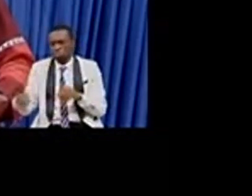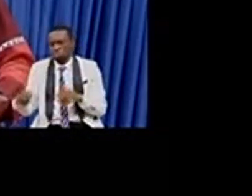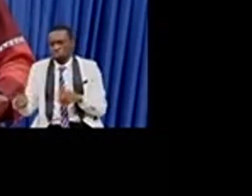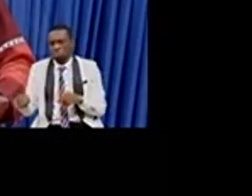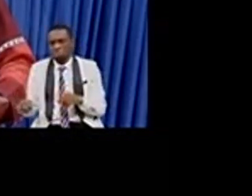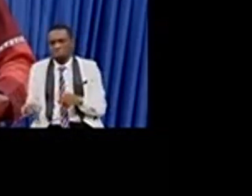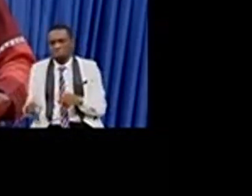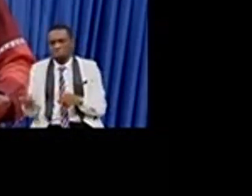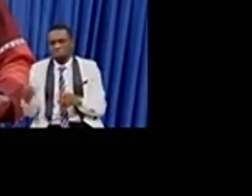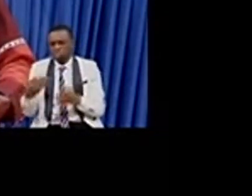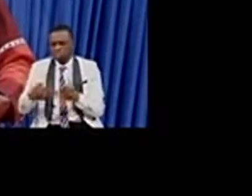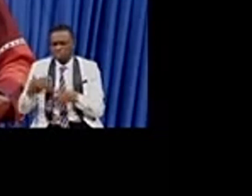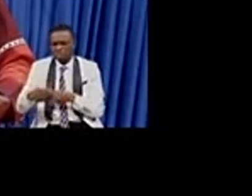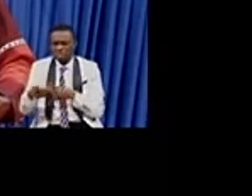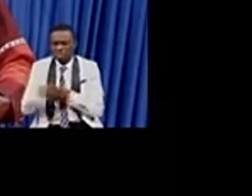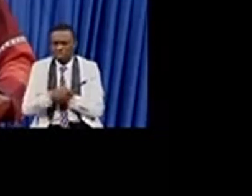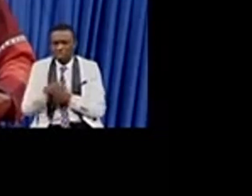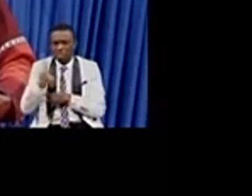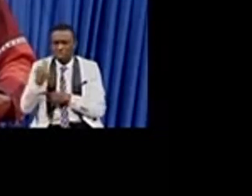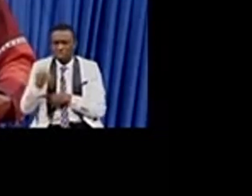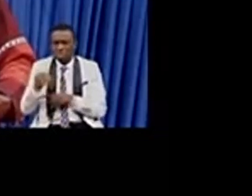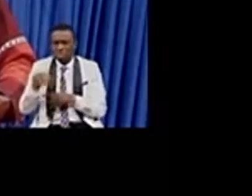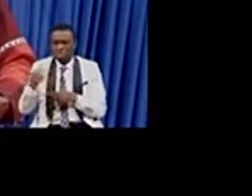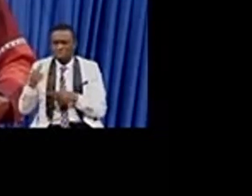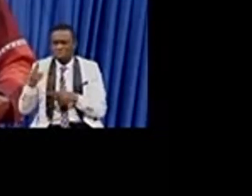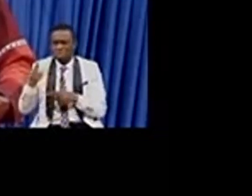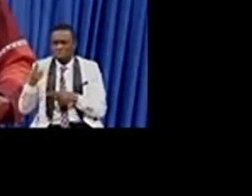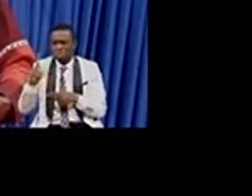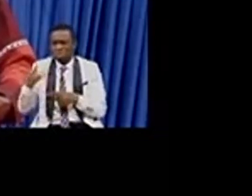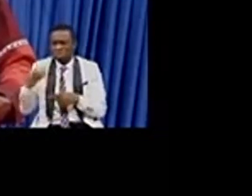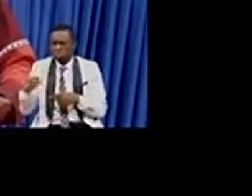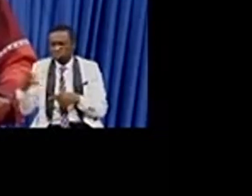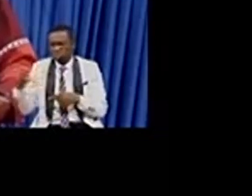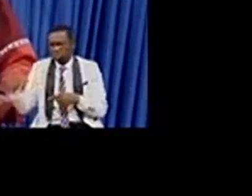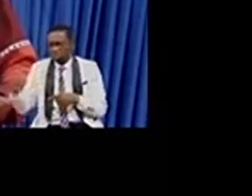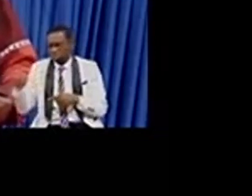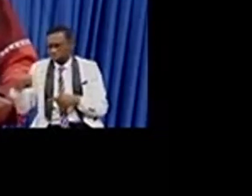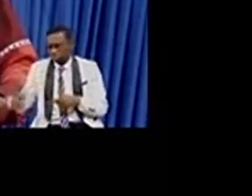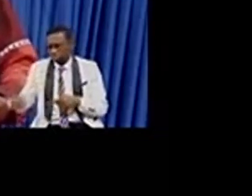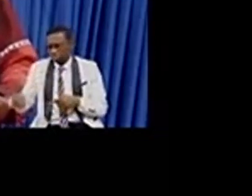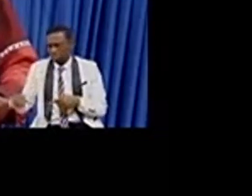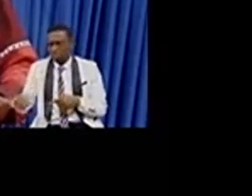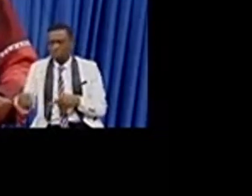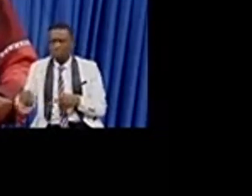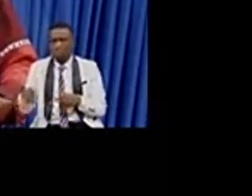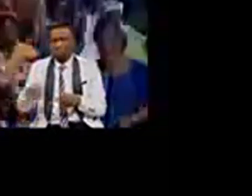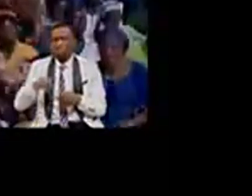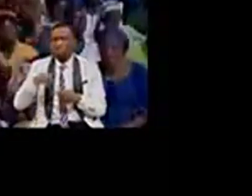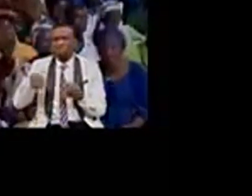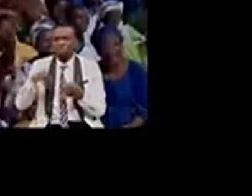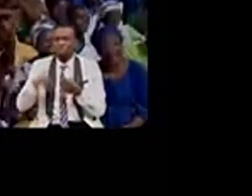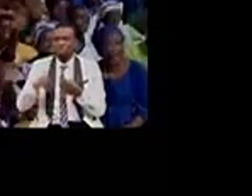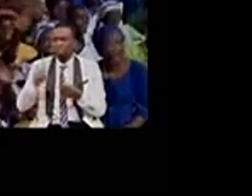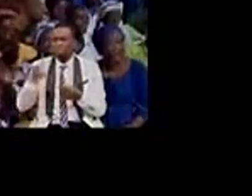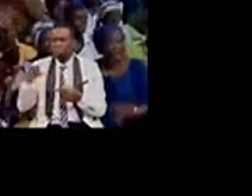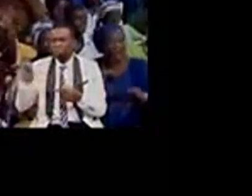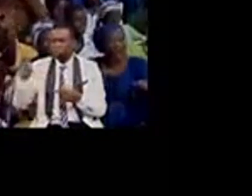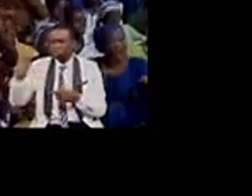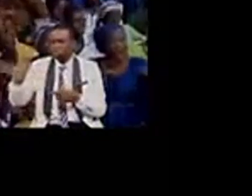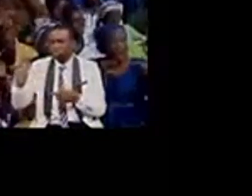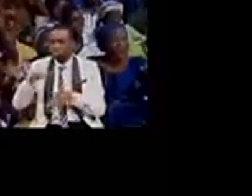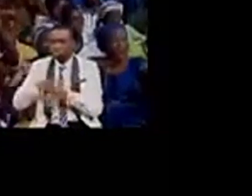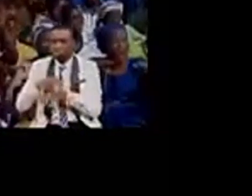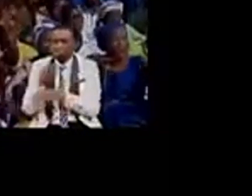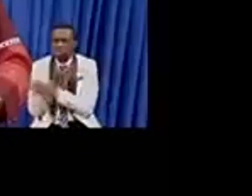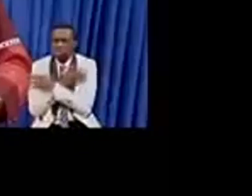The following day, Friday, none of them wept. On Saturday, none of them wept. Sunday, none of them wept. Up to today, I